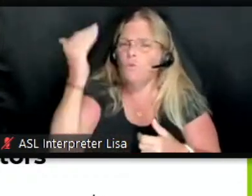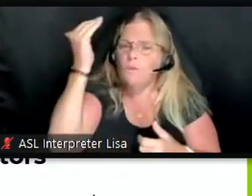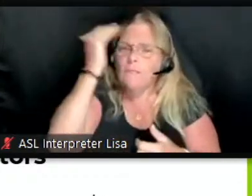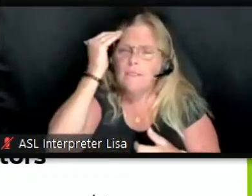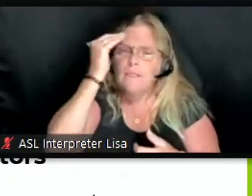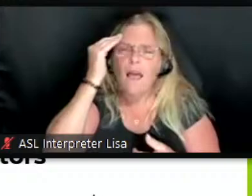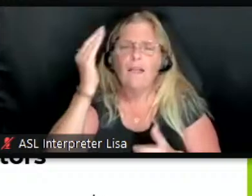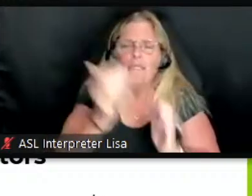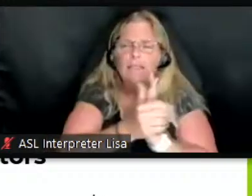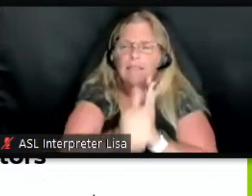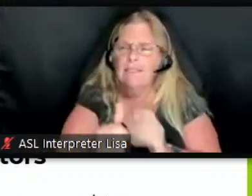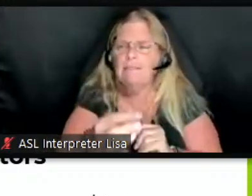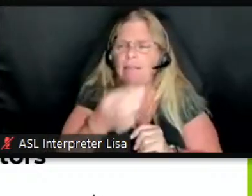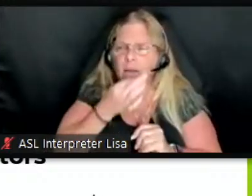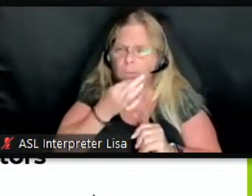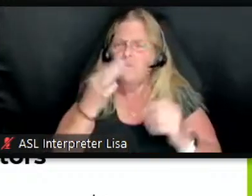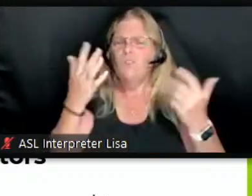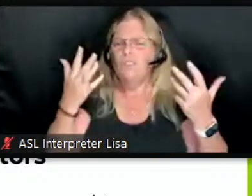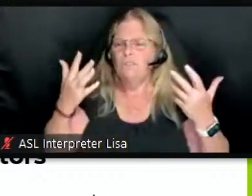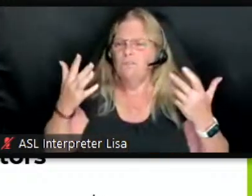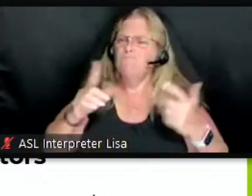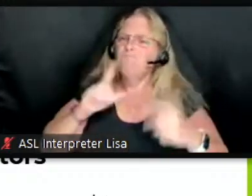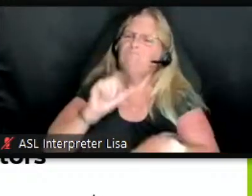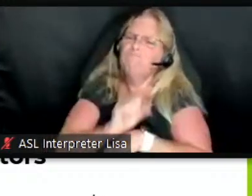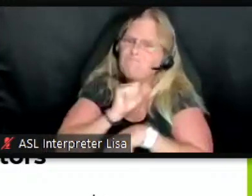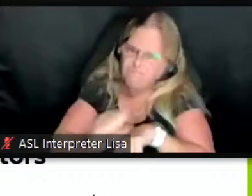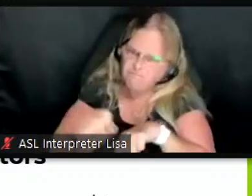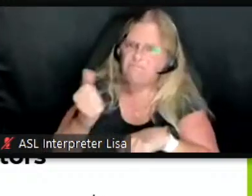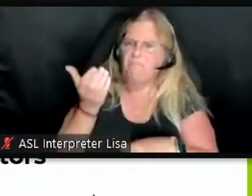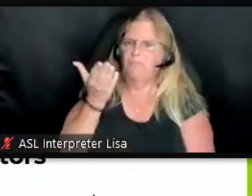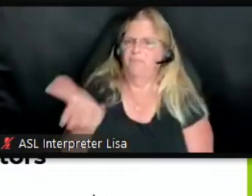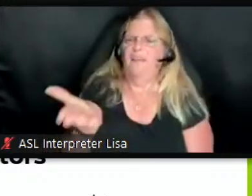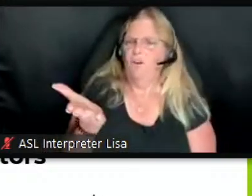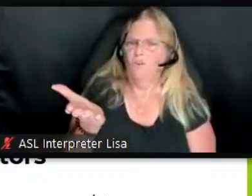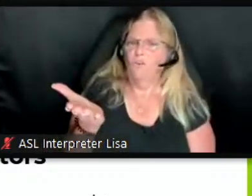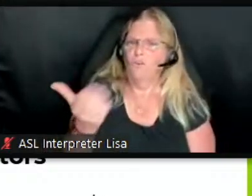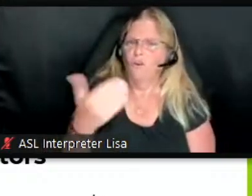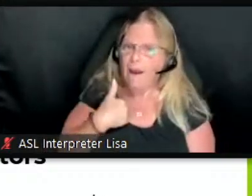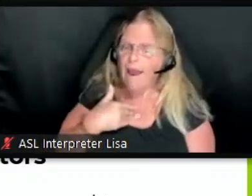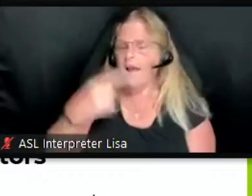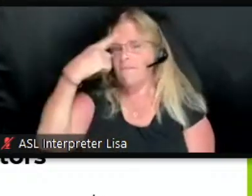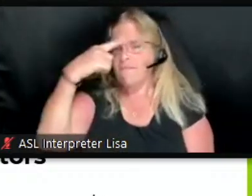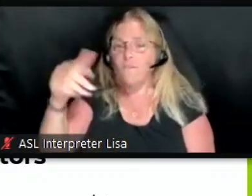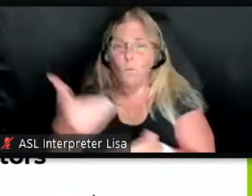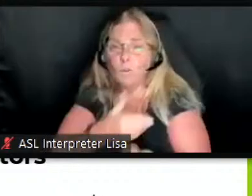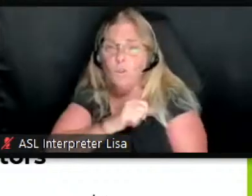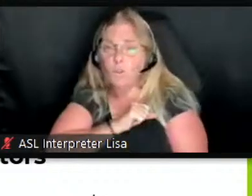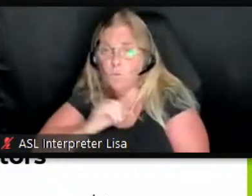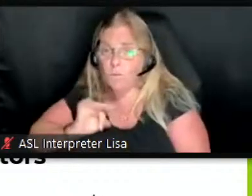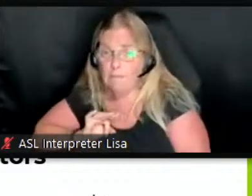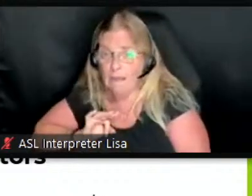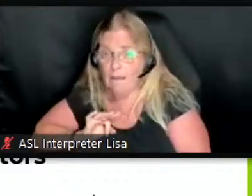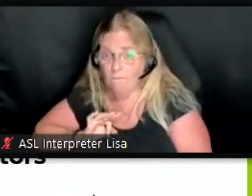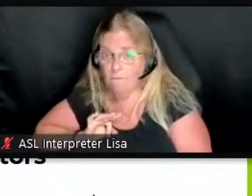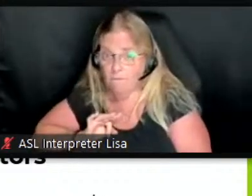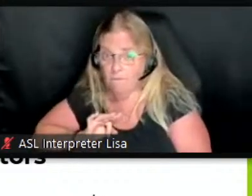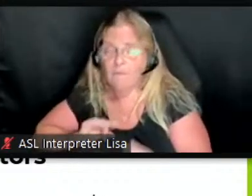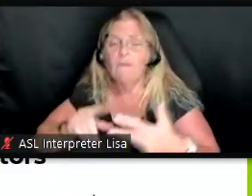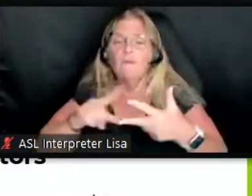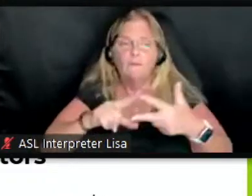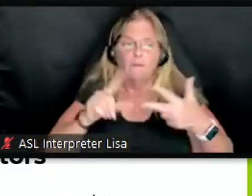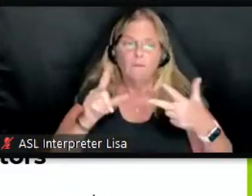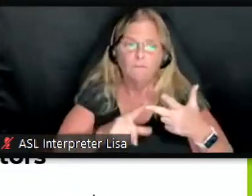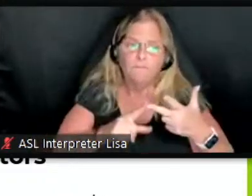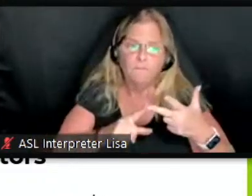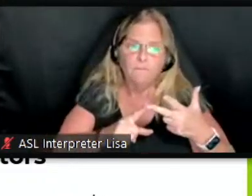expertise is there in new staff? And then the last question is, again, having determined